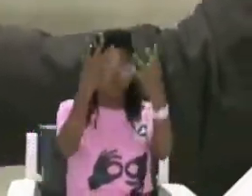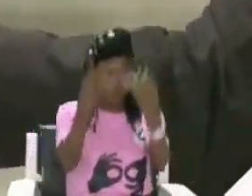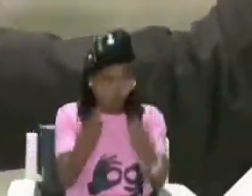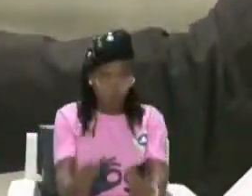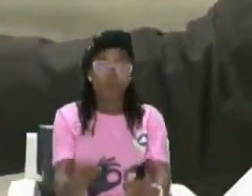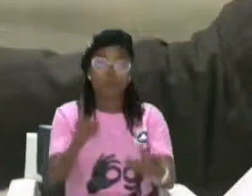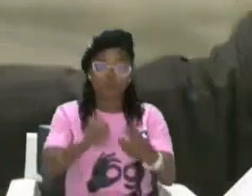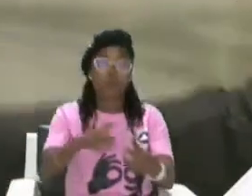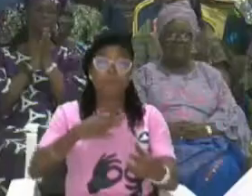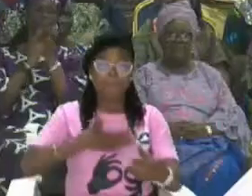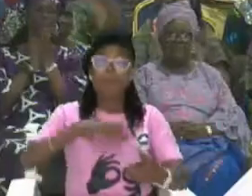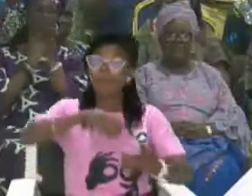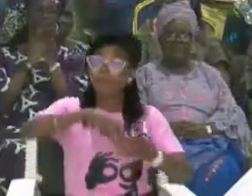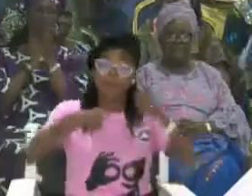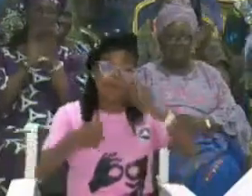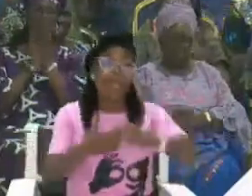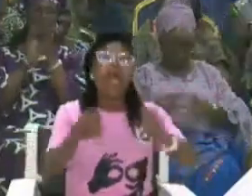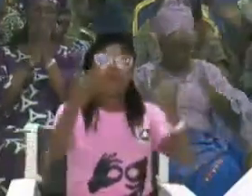me. I'm all.